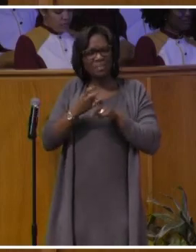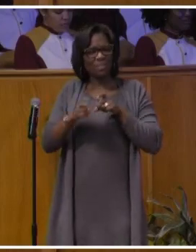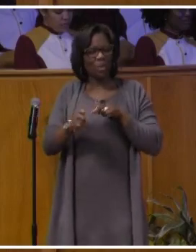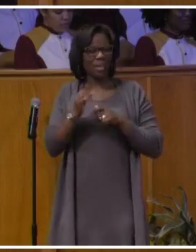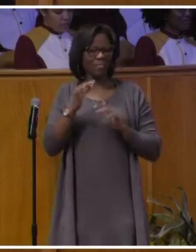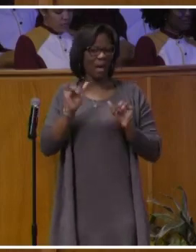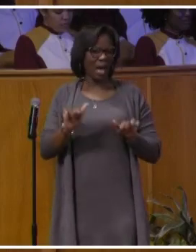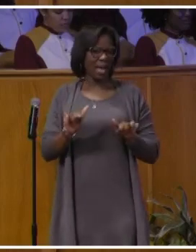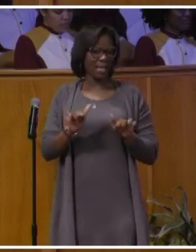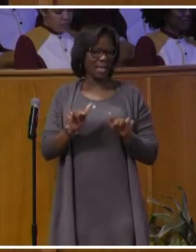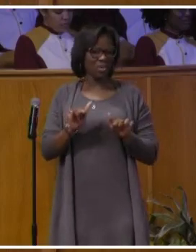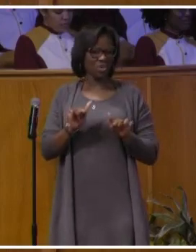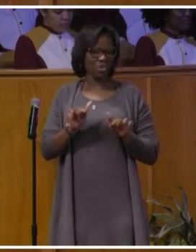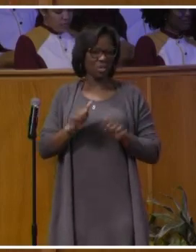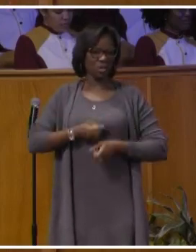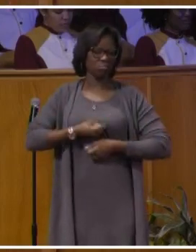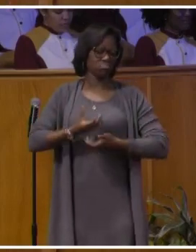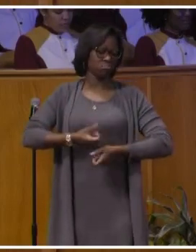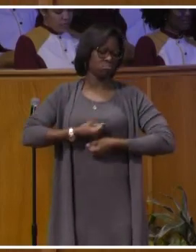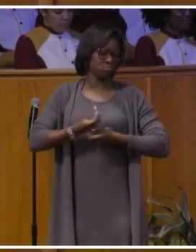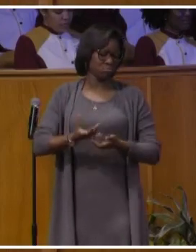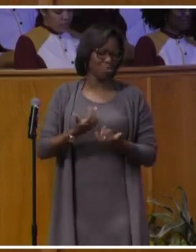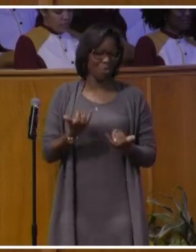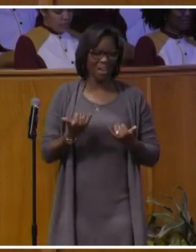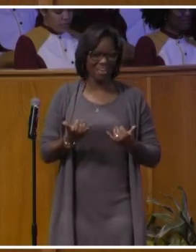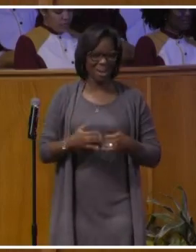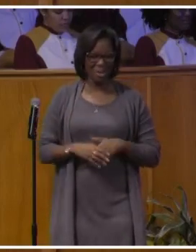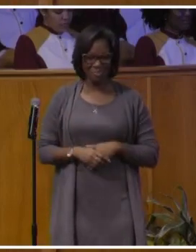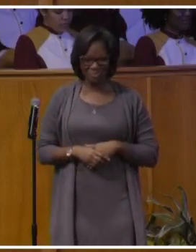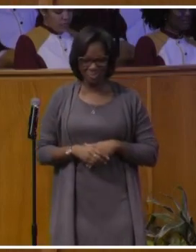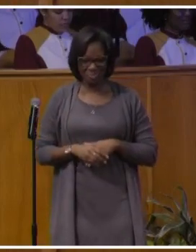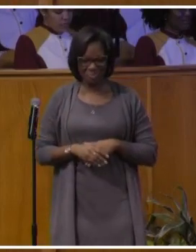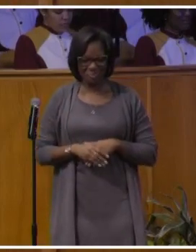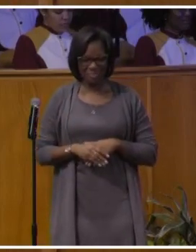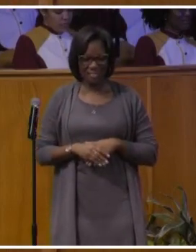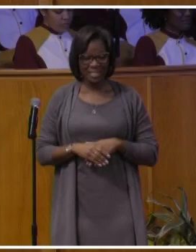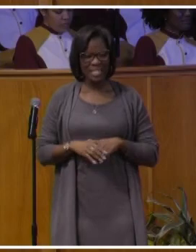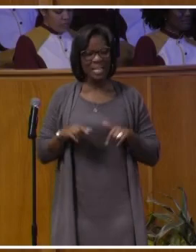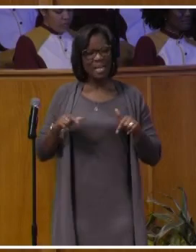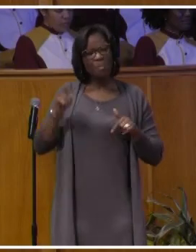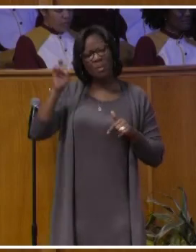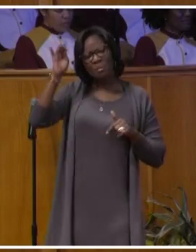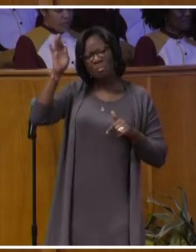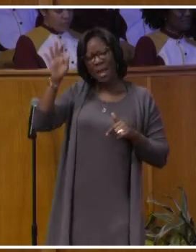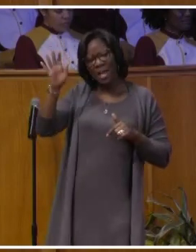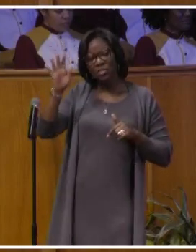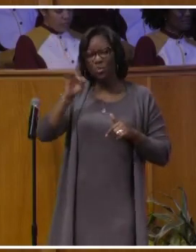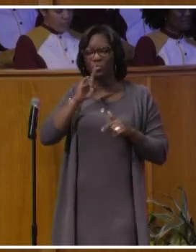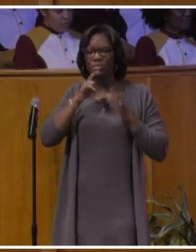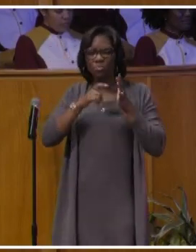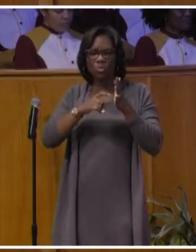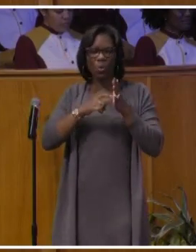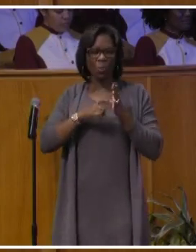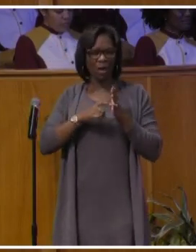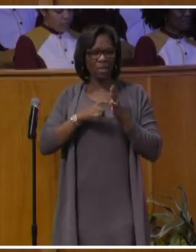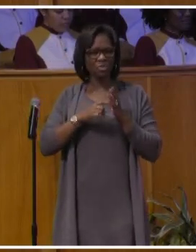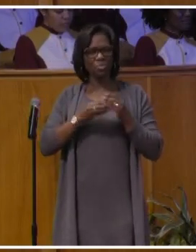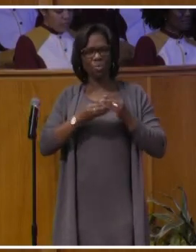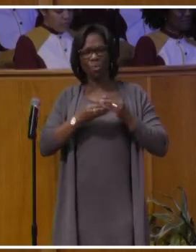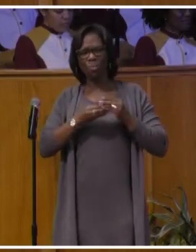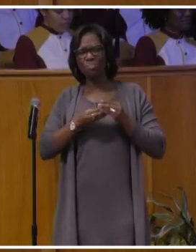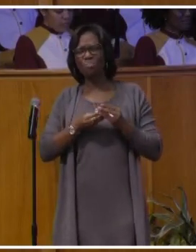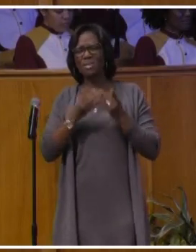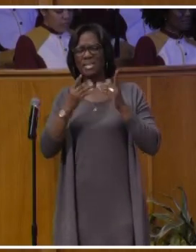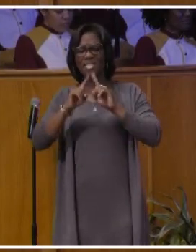can just bleed on y'all for a little bit, is that pastoring requires a multitude